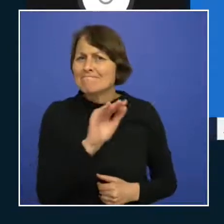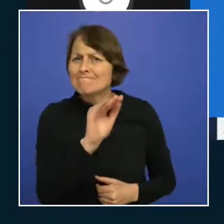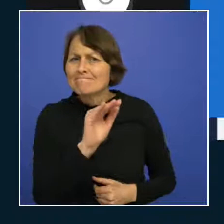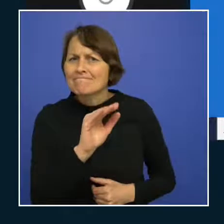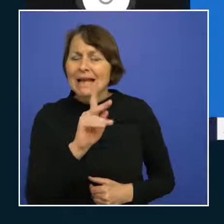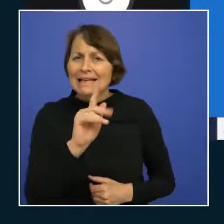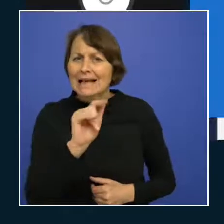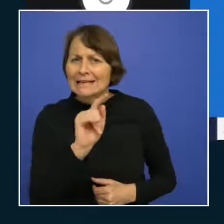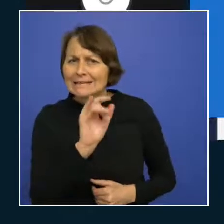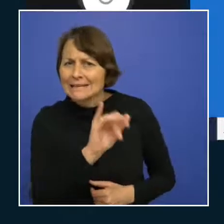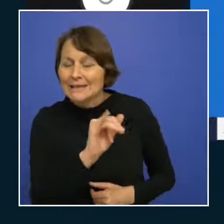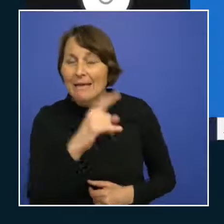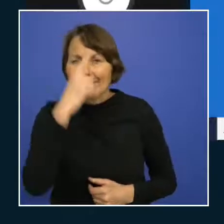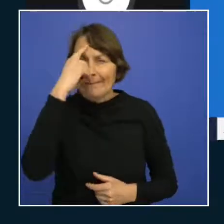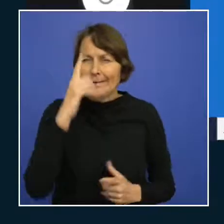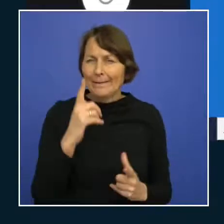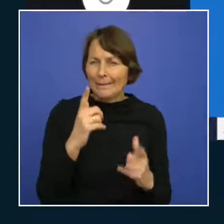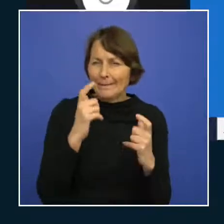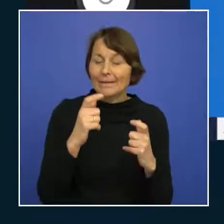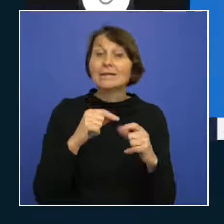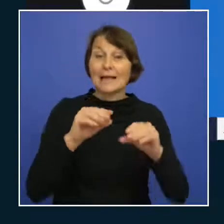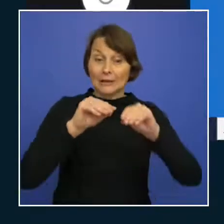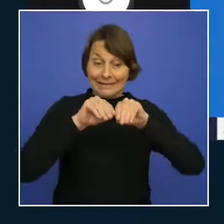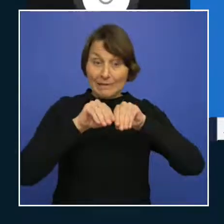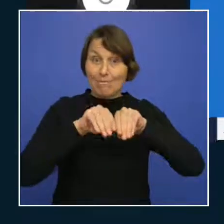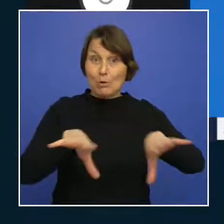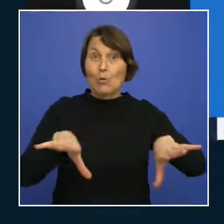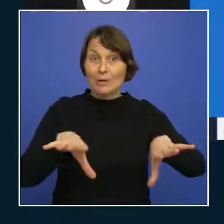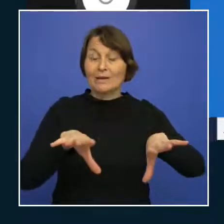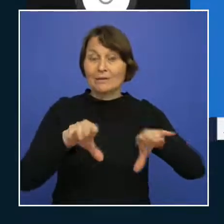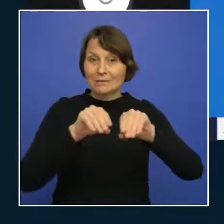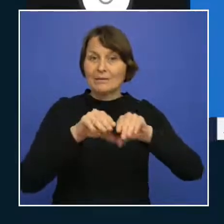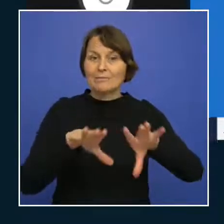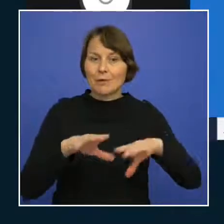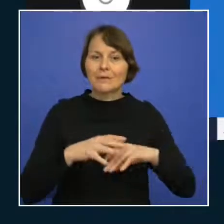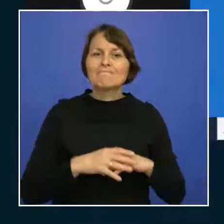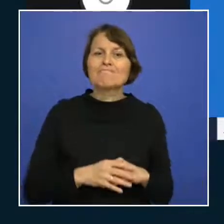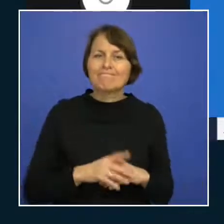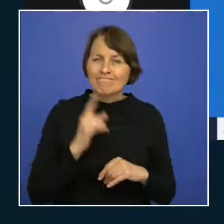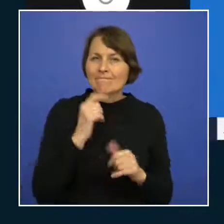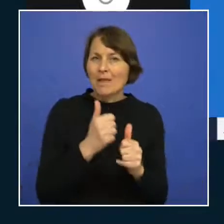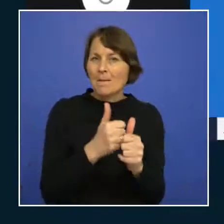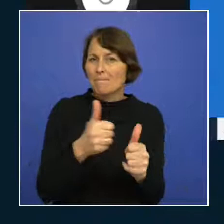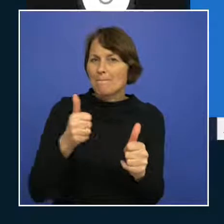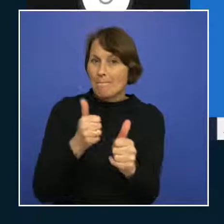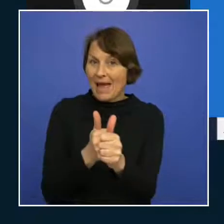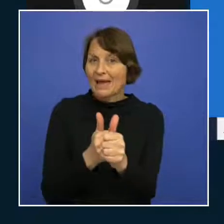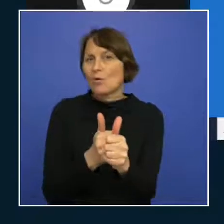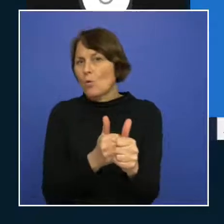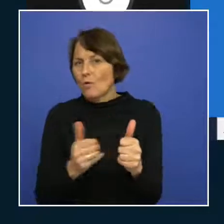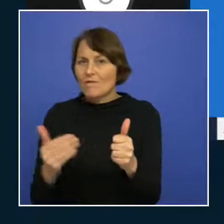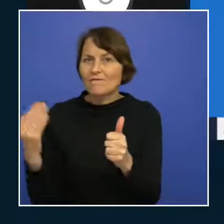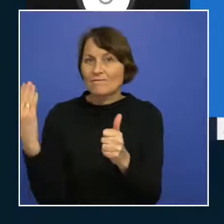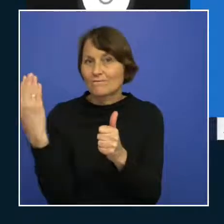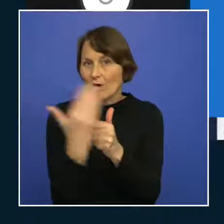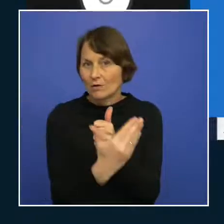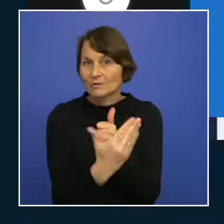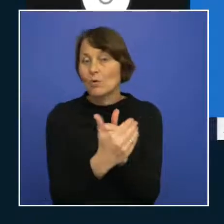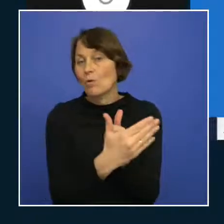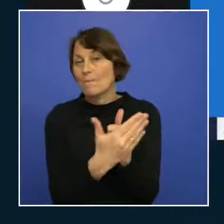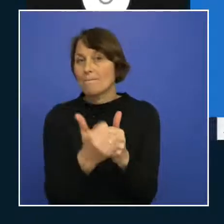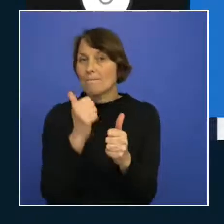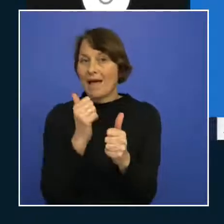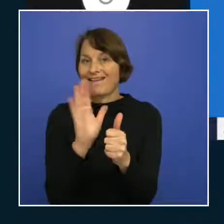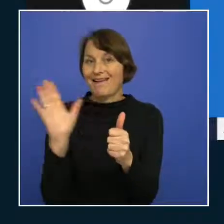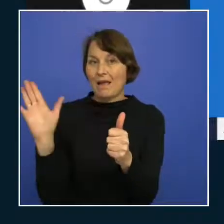about, actually deploying, aside deploying the back end and then the front end. When we were exploring, one of the things that we